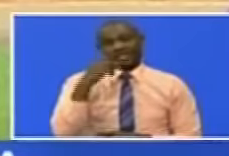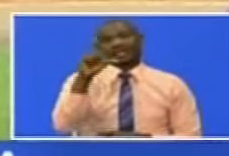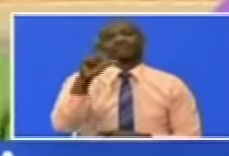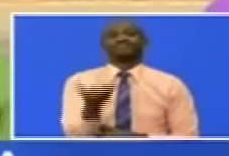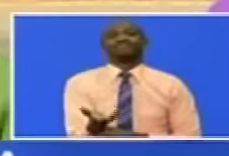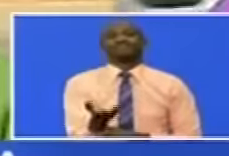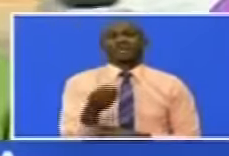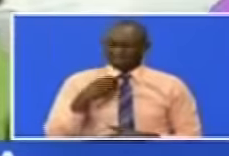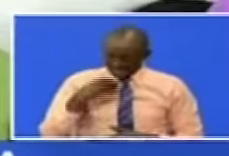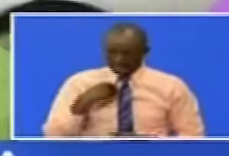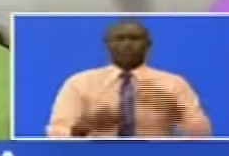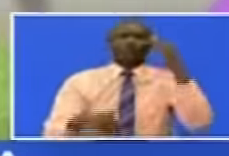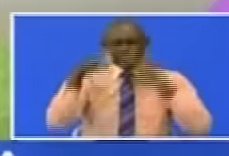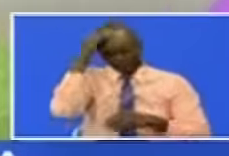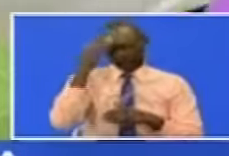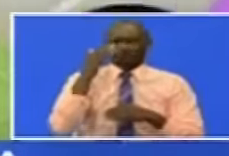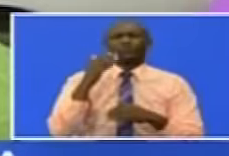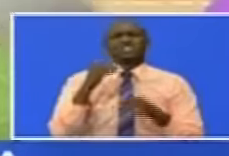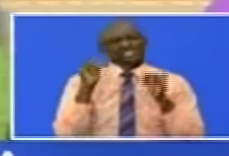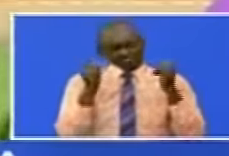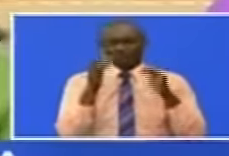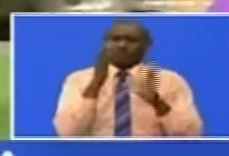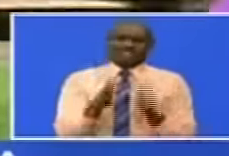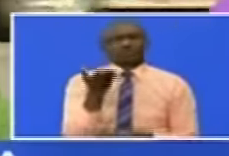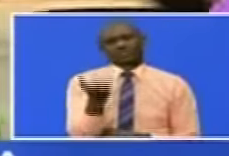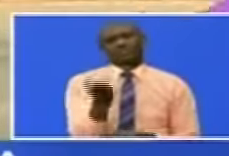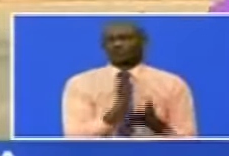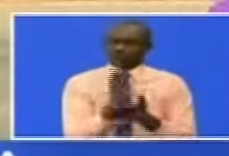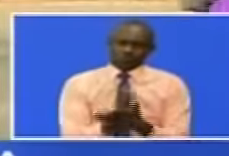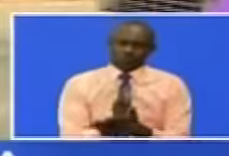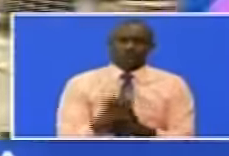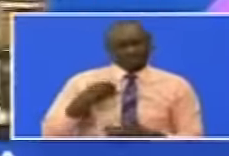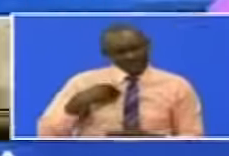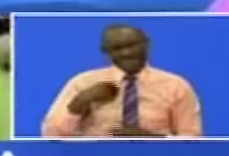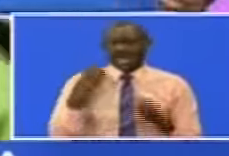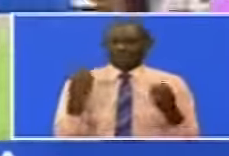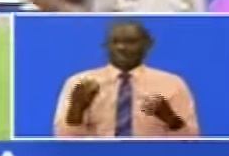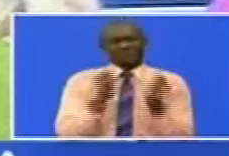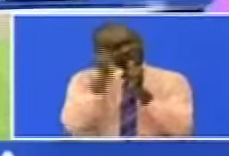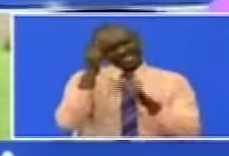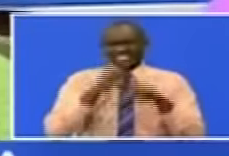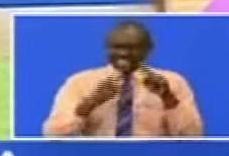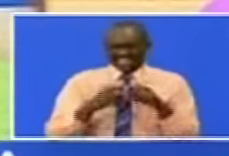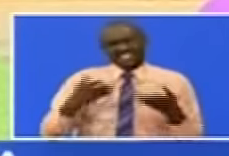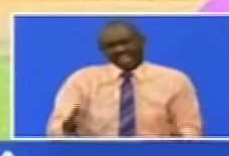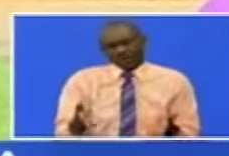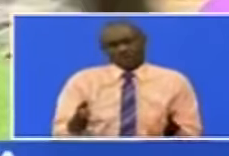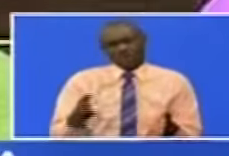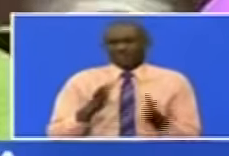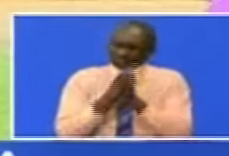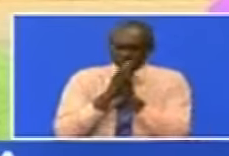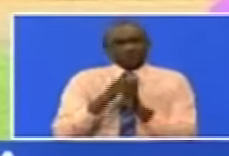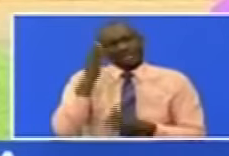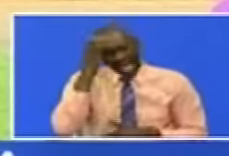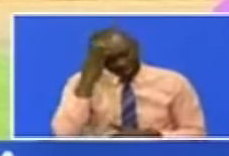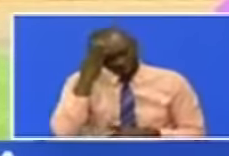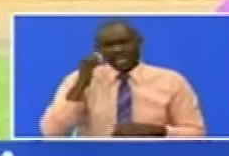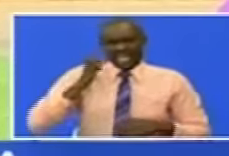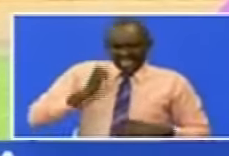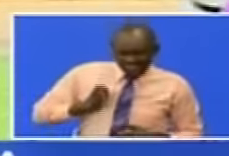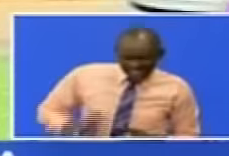am a professional journalist. I've been in journalism for like almost 15 years now. And I know the ethics